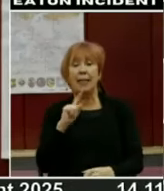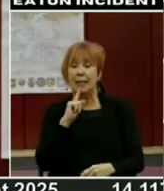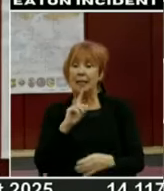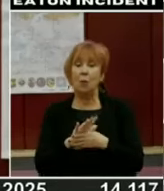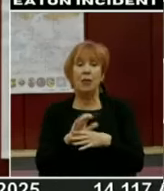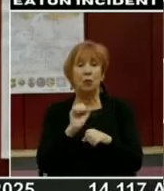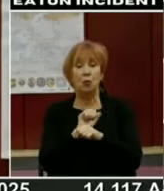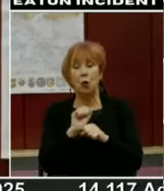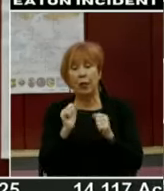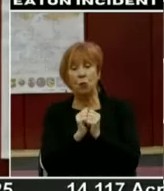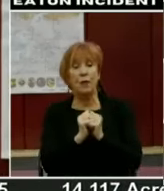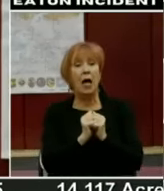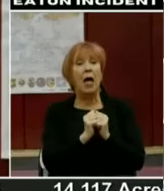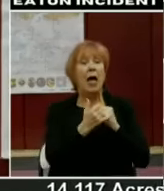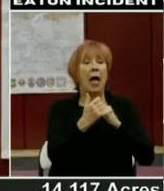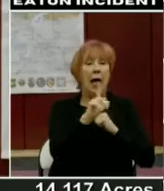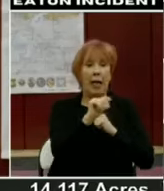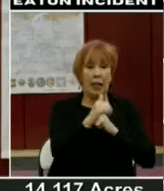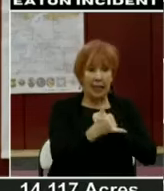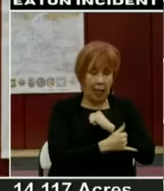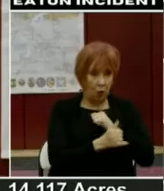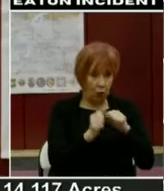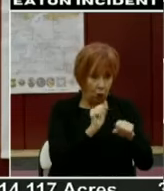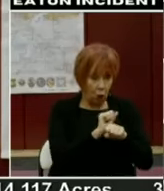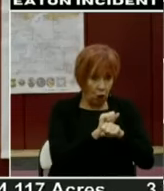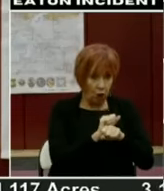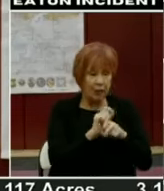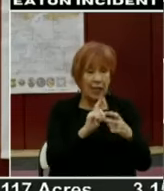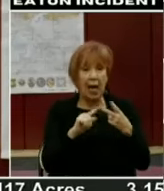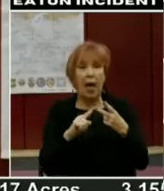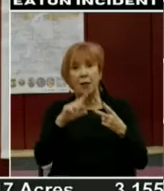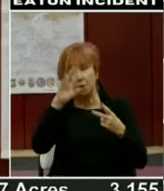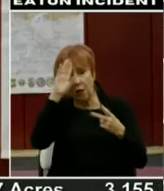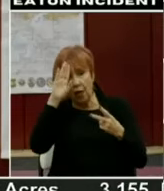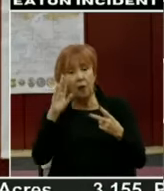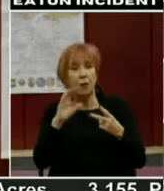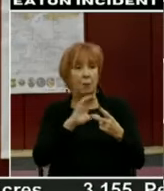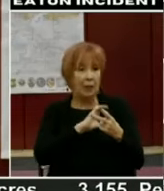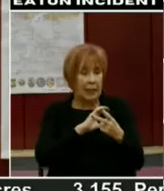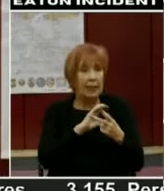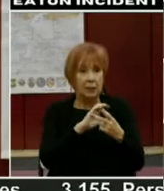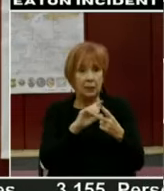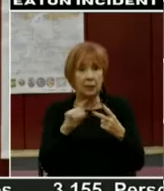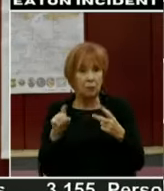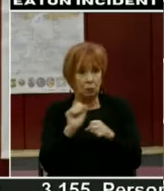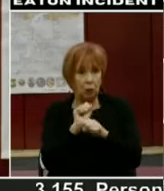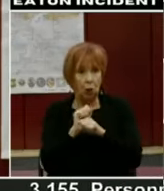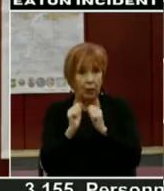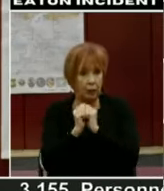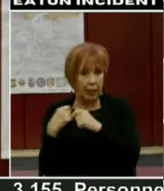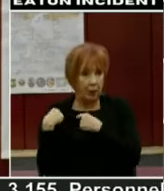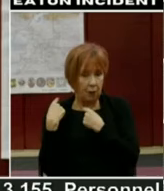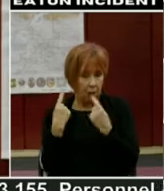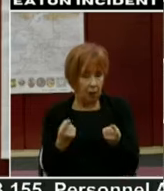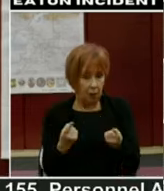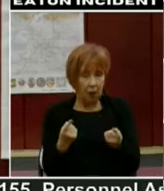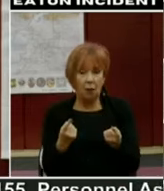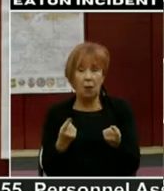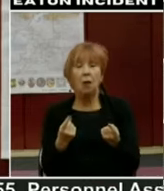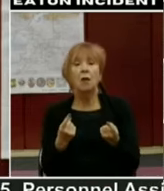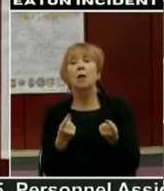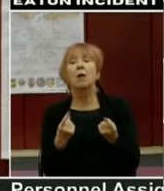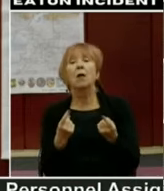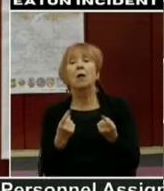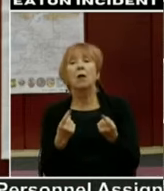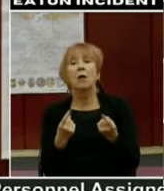shoulder to shoulder, not only with the first responders with whom we've been working with every step of the way since these incidents began. We've had one of our